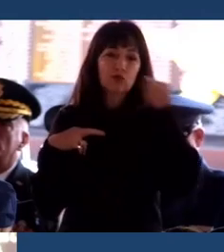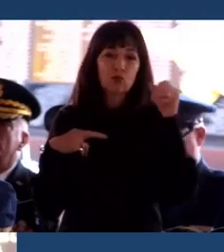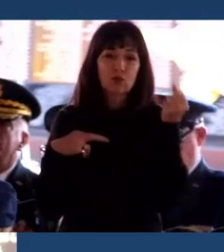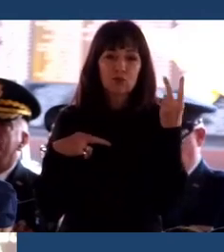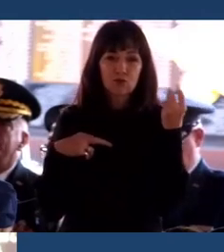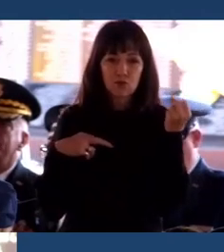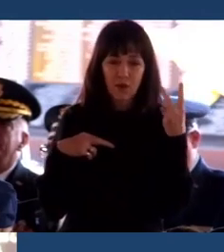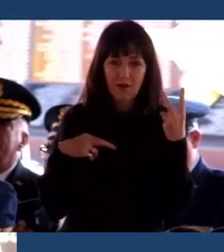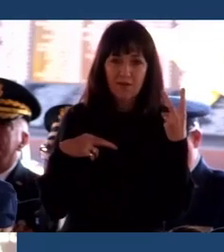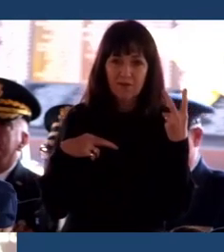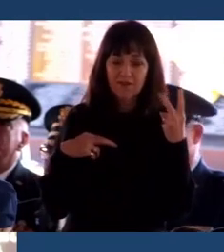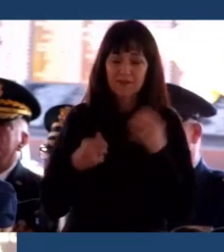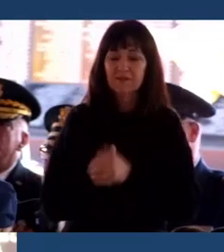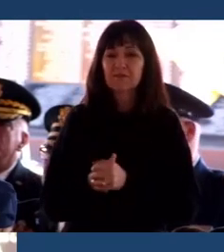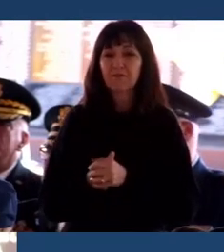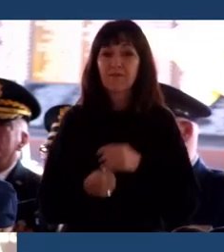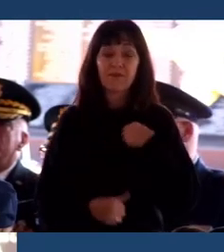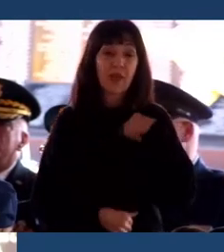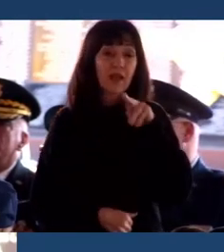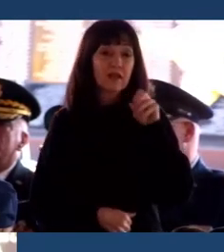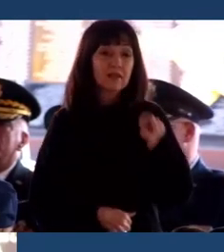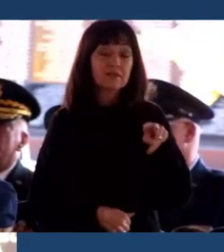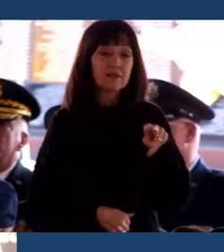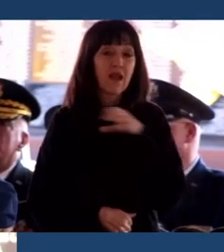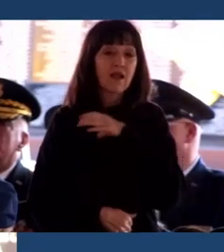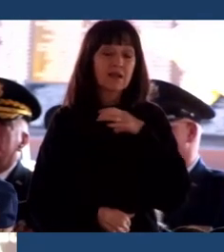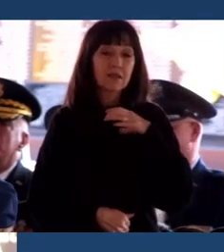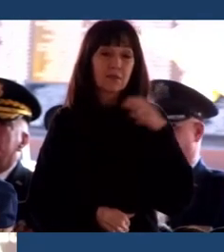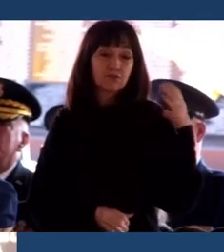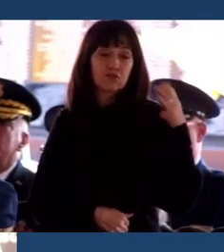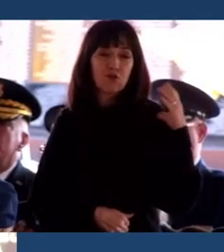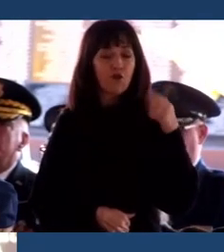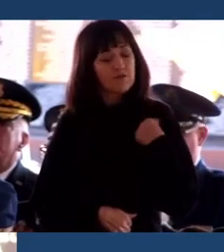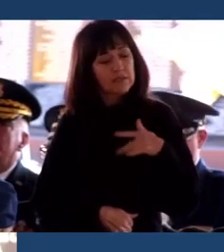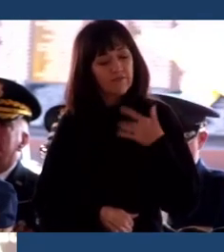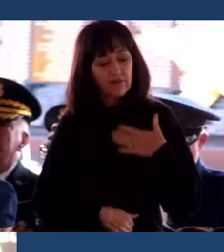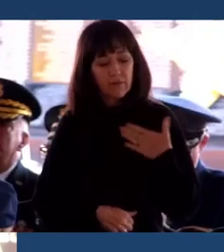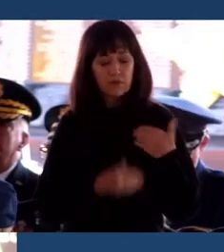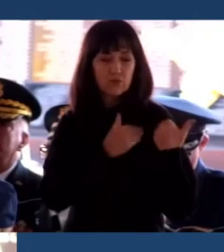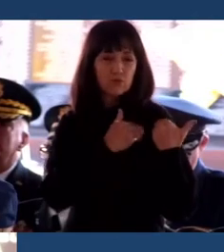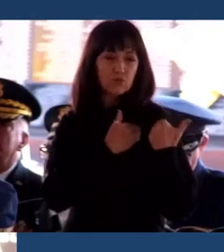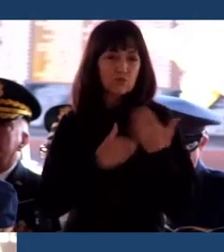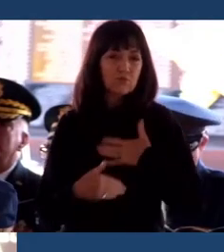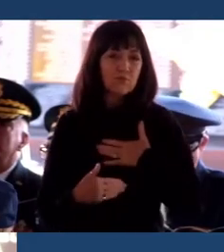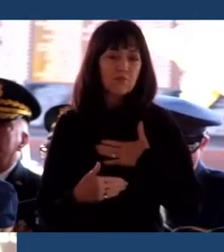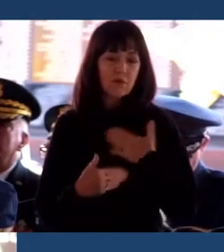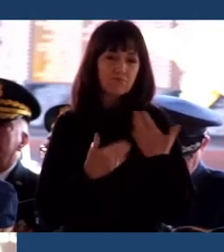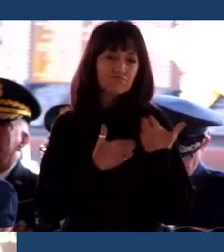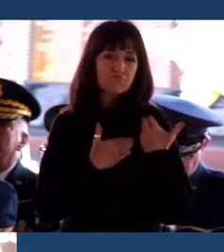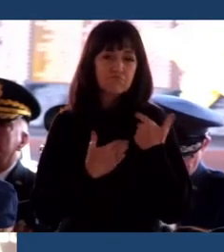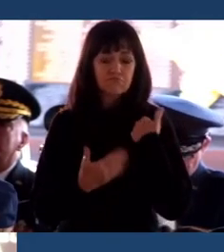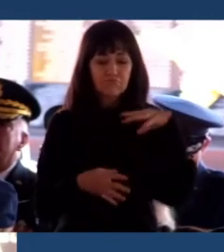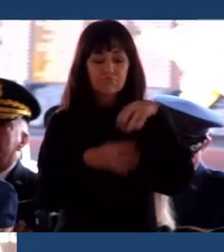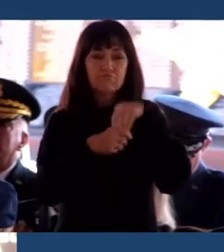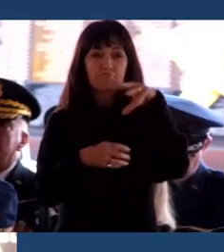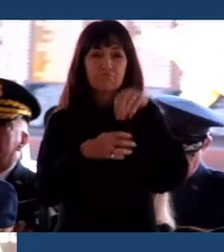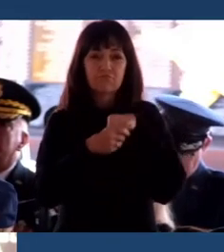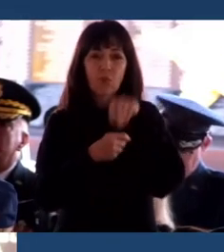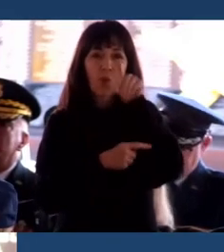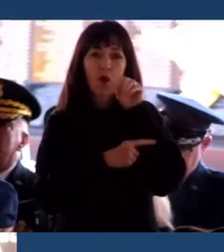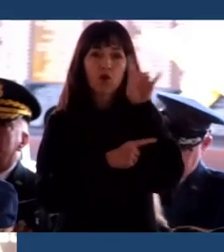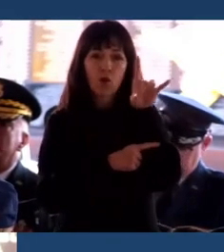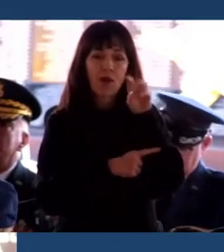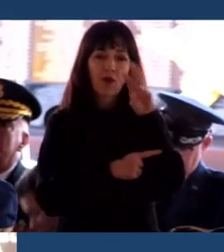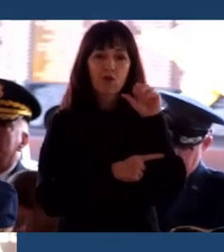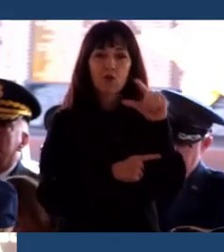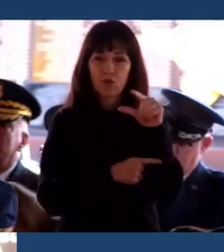As a senior NCO, non-commissioned officer, I felt it was my duty and responsibility to be part of the 118 Wing